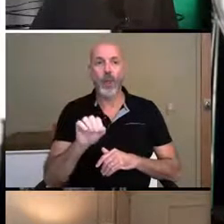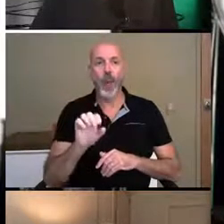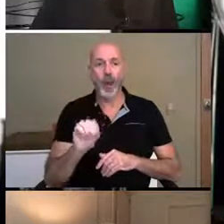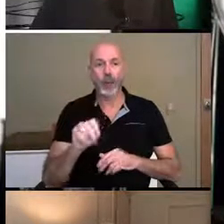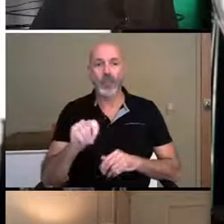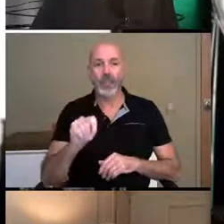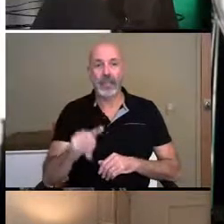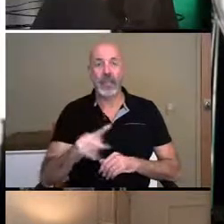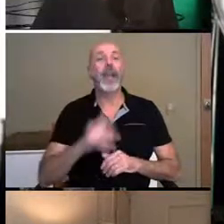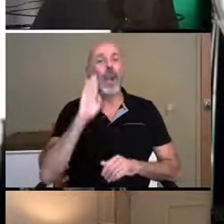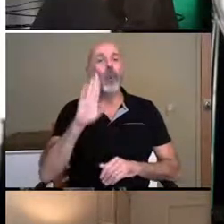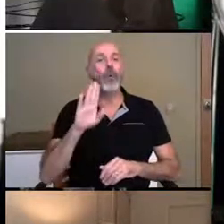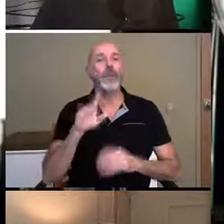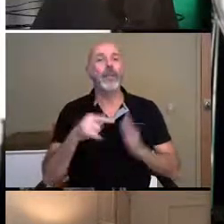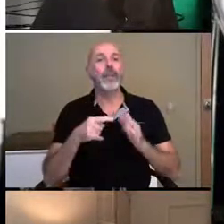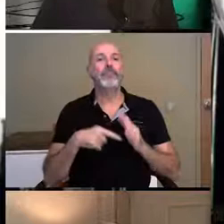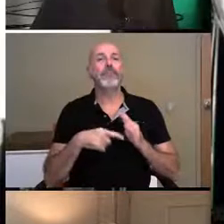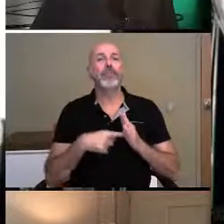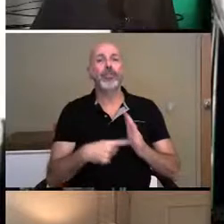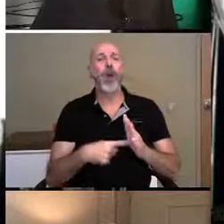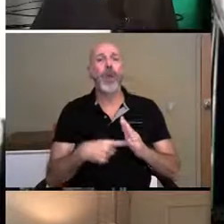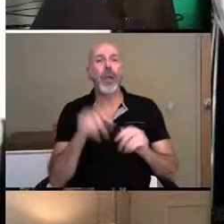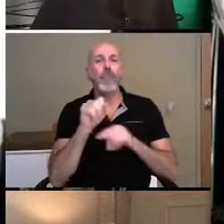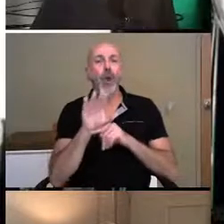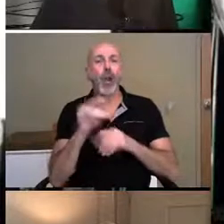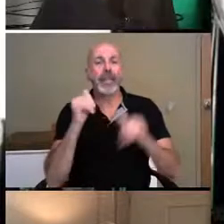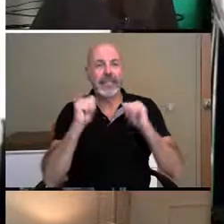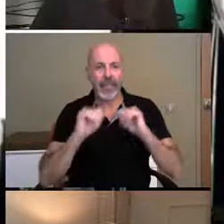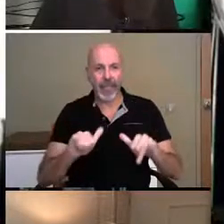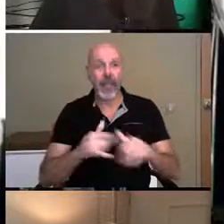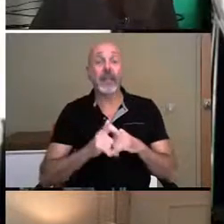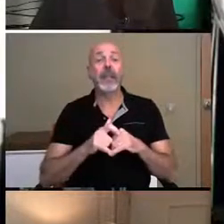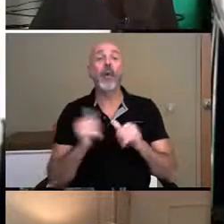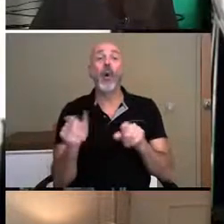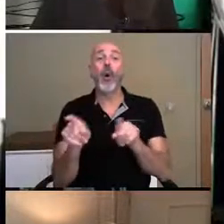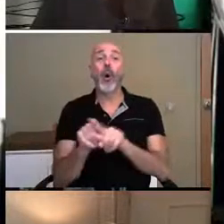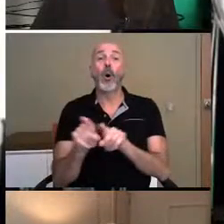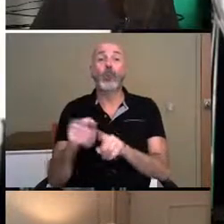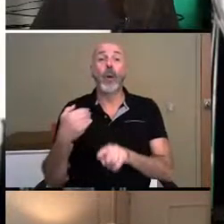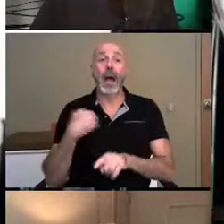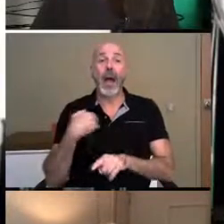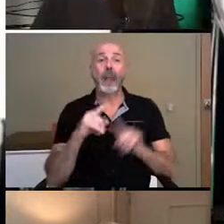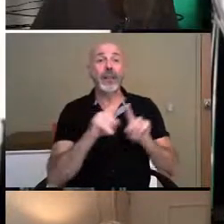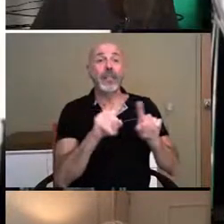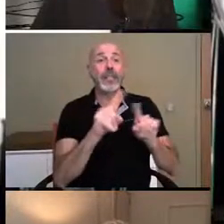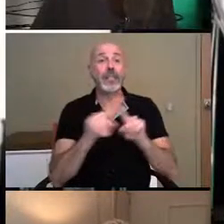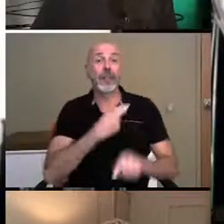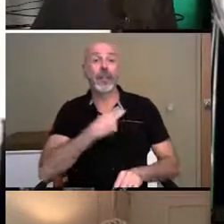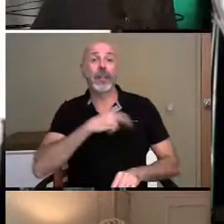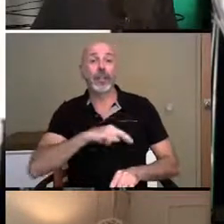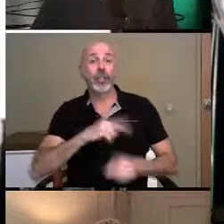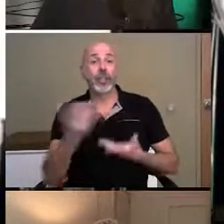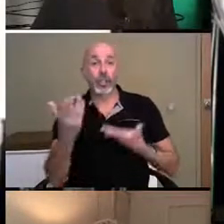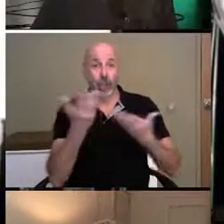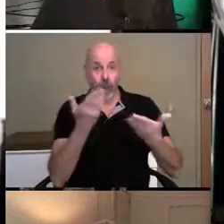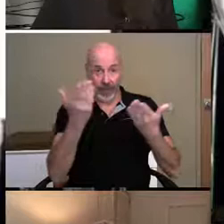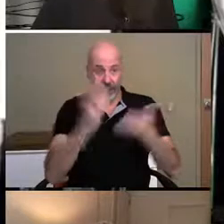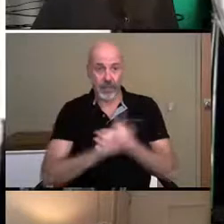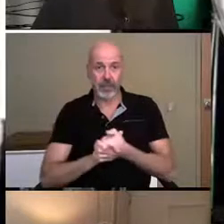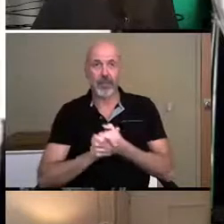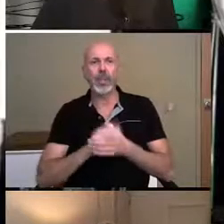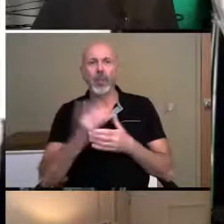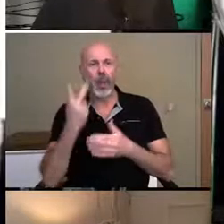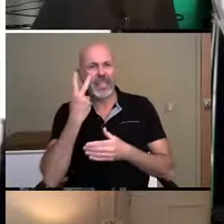we'll be broadcasting that. There's a wonderful interfaith service. You'll want to go to PromoHomo.tv to find